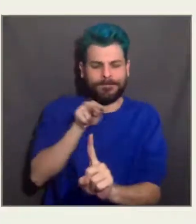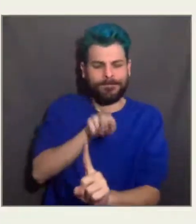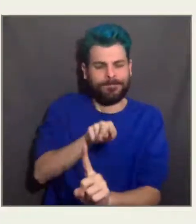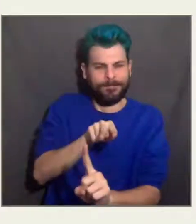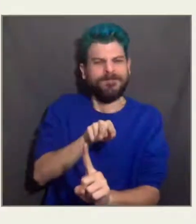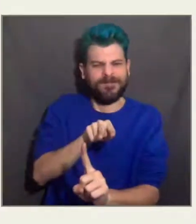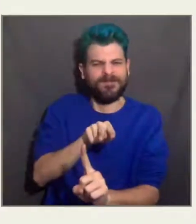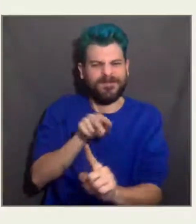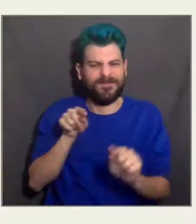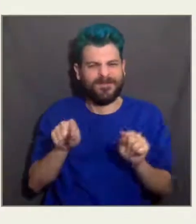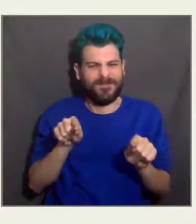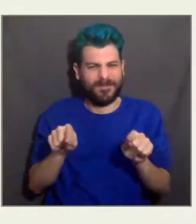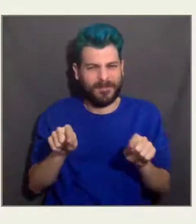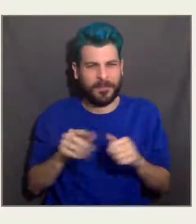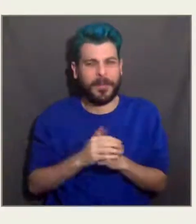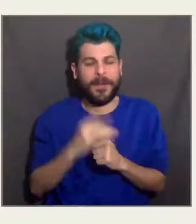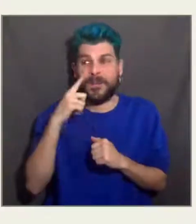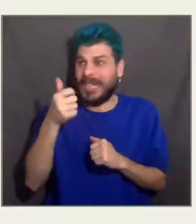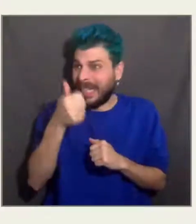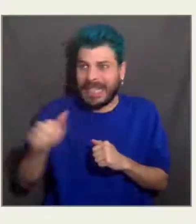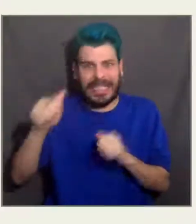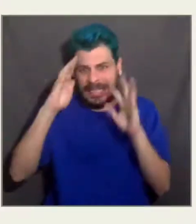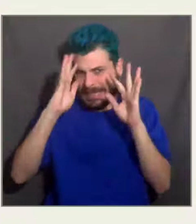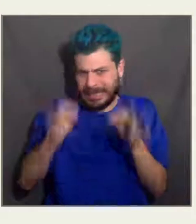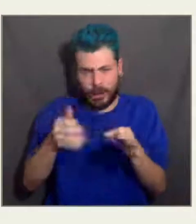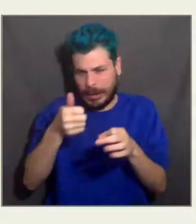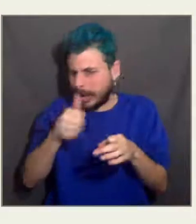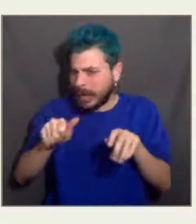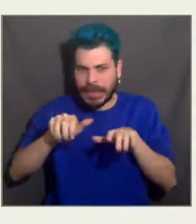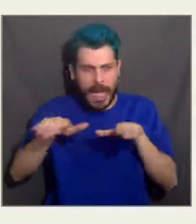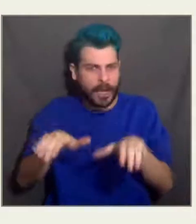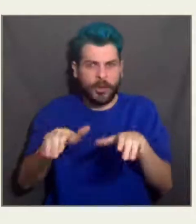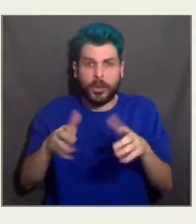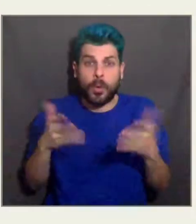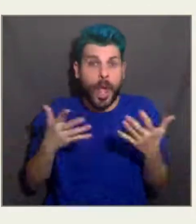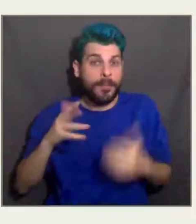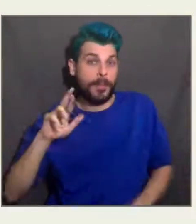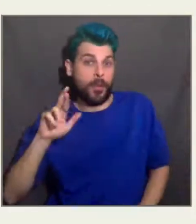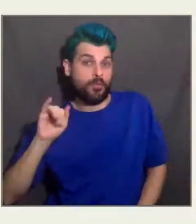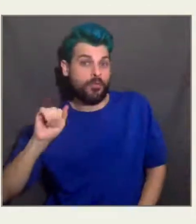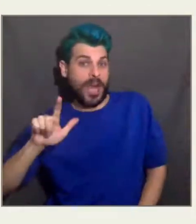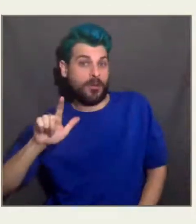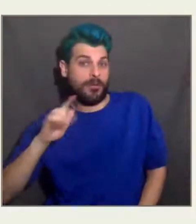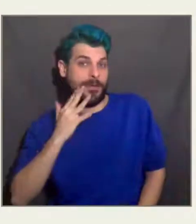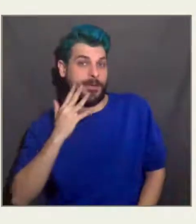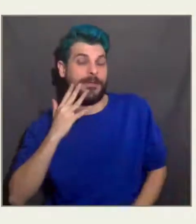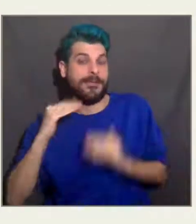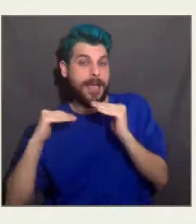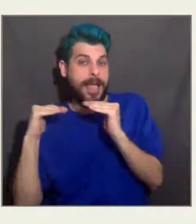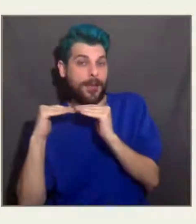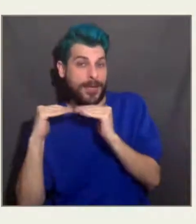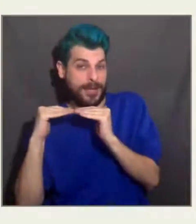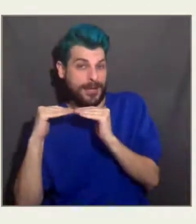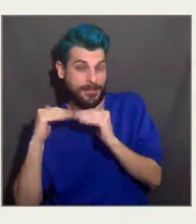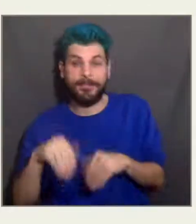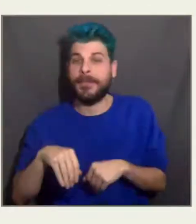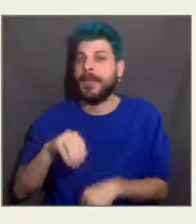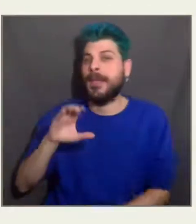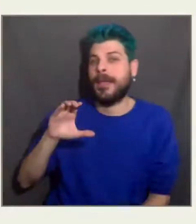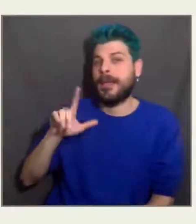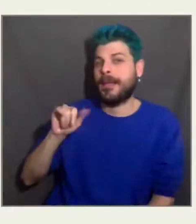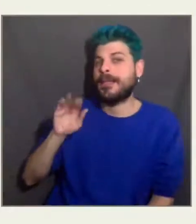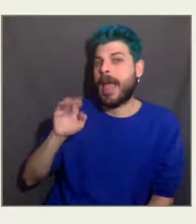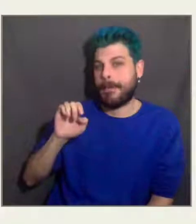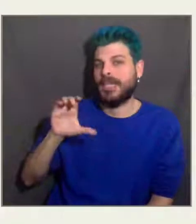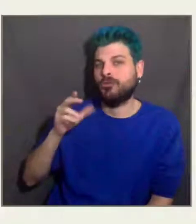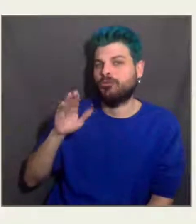making or any engagement, and that is a lens of racial equity and a climate change lens. So those two things